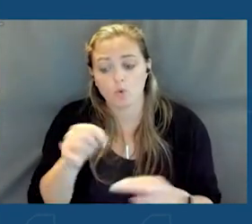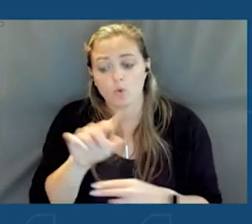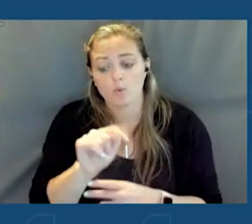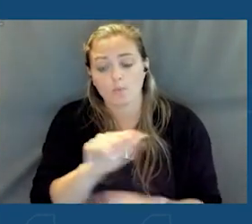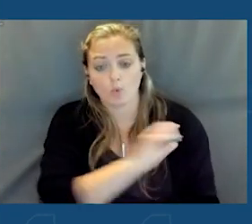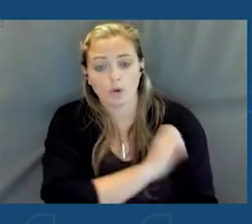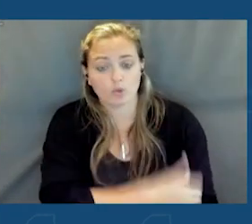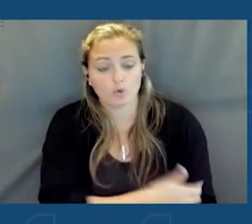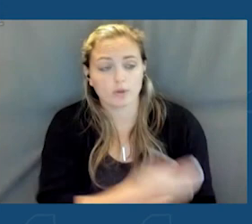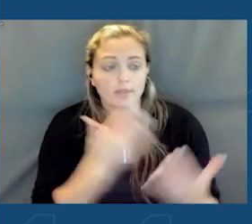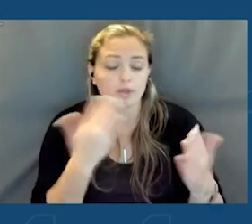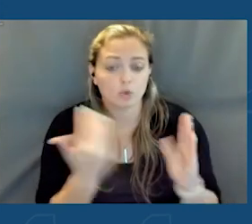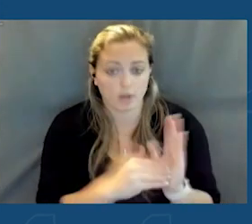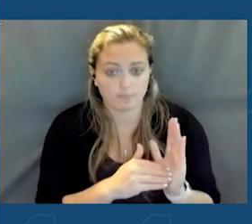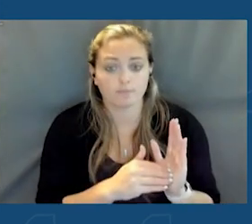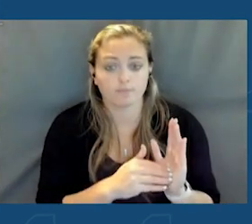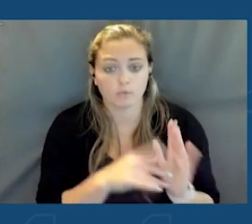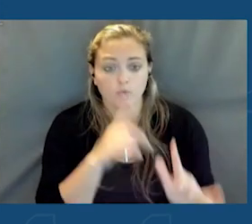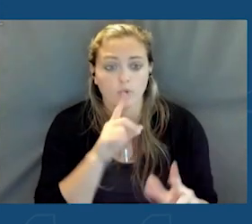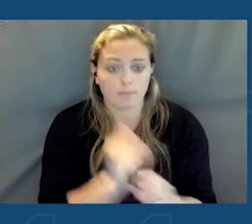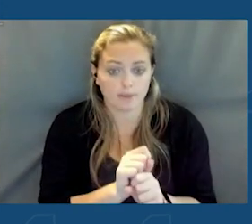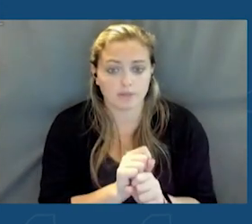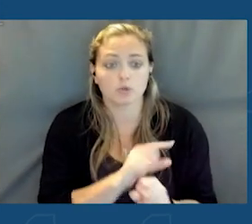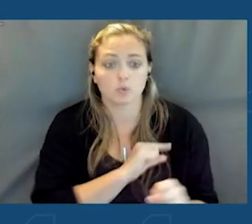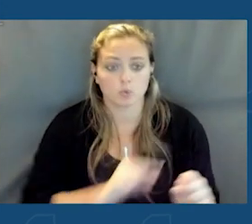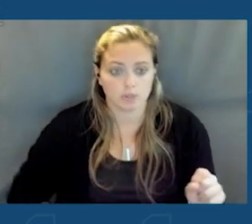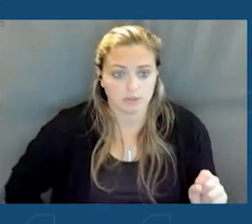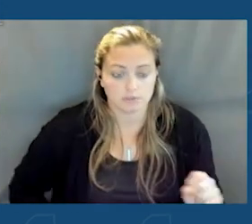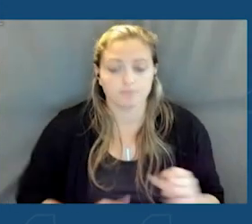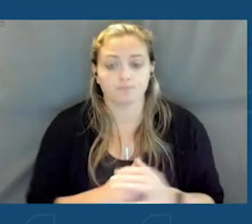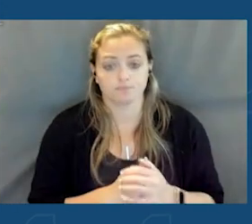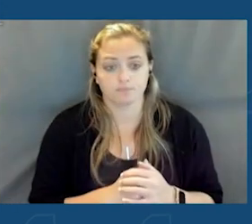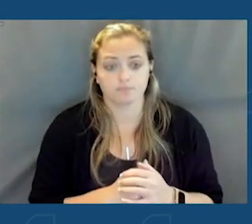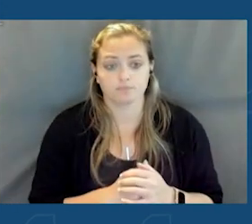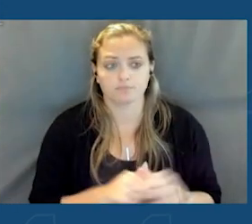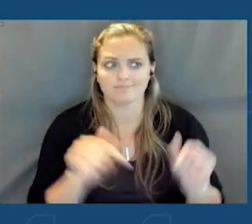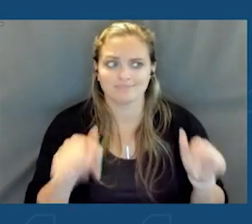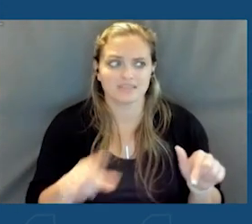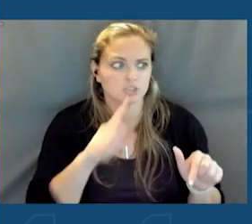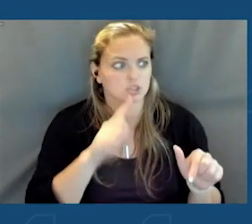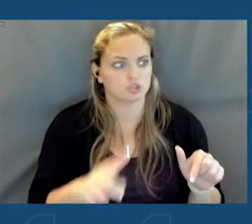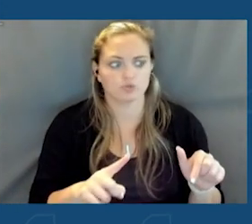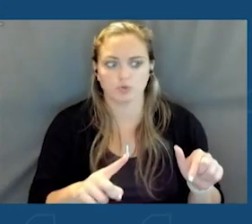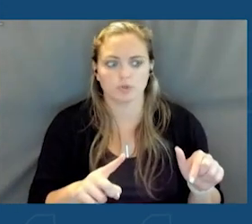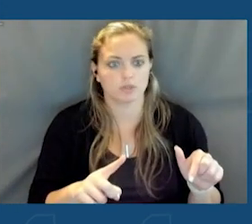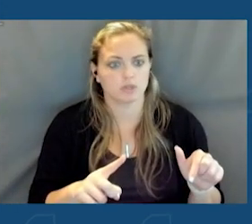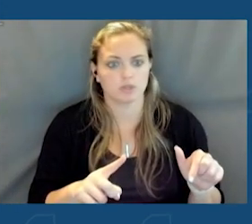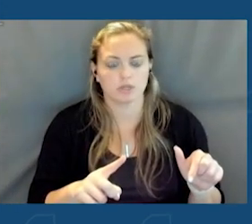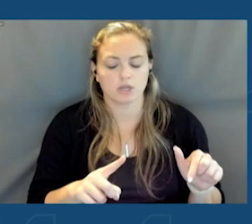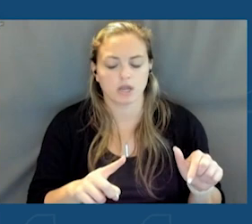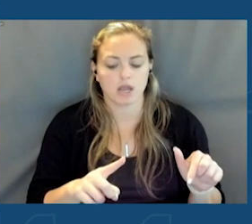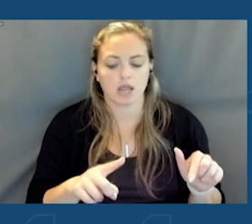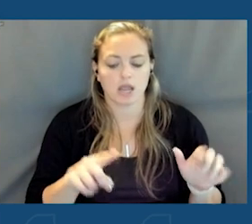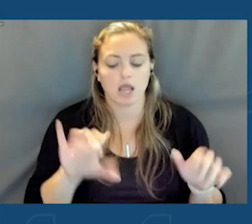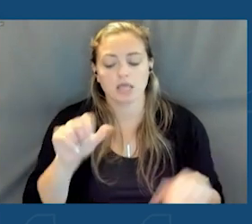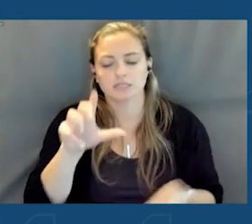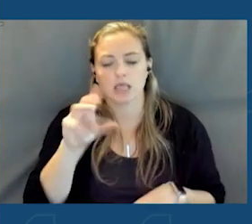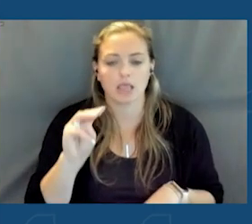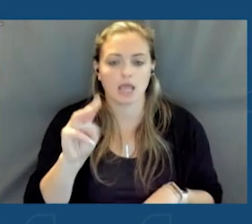you again for your commitment to Queens. This is truly a slam dunk.